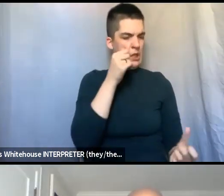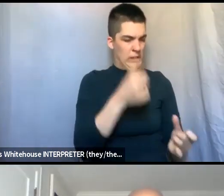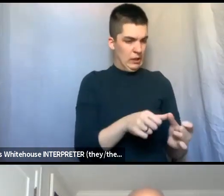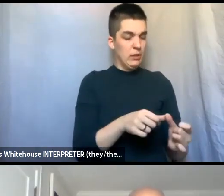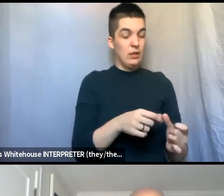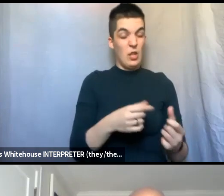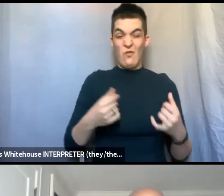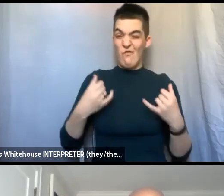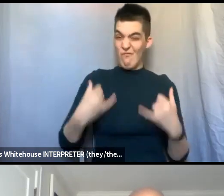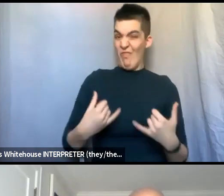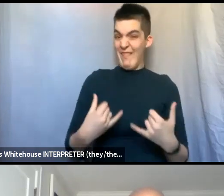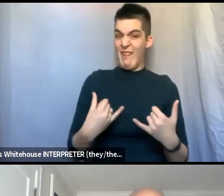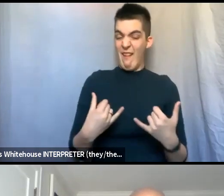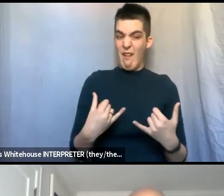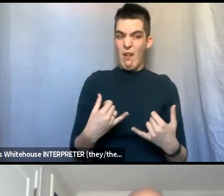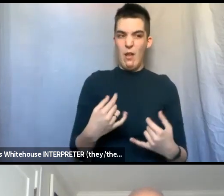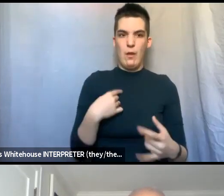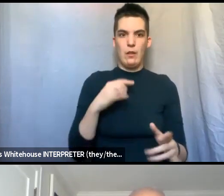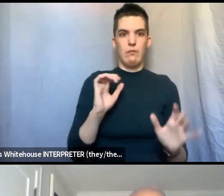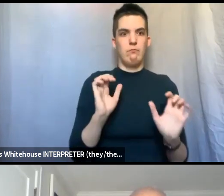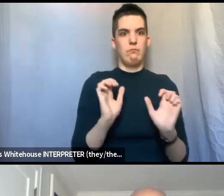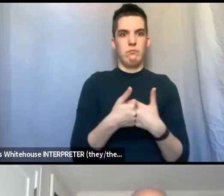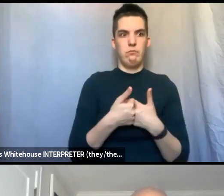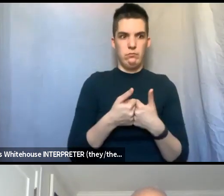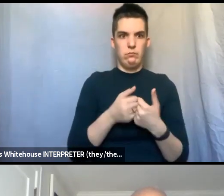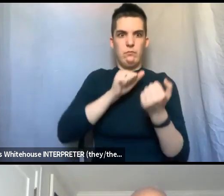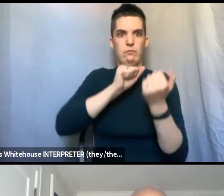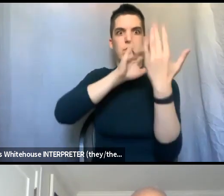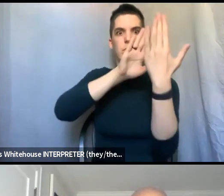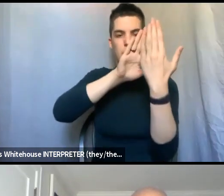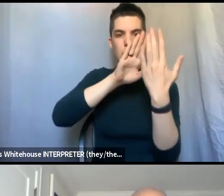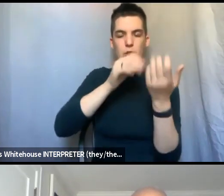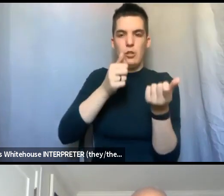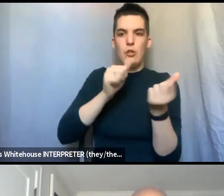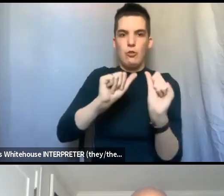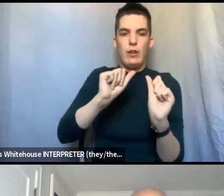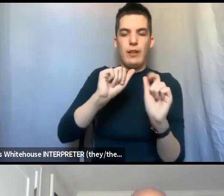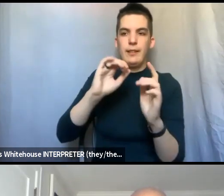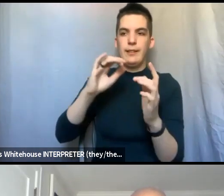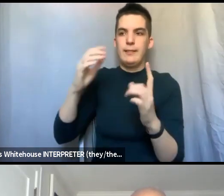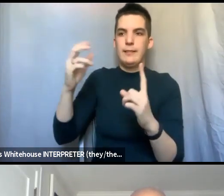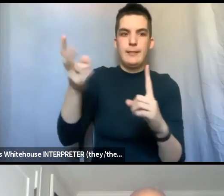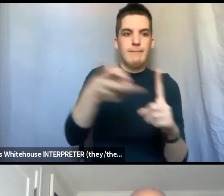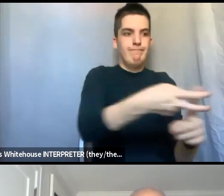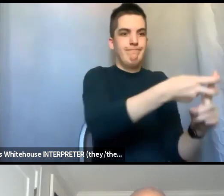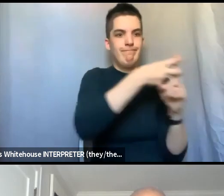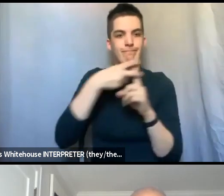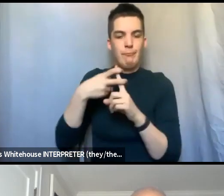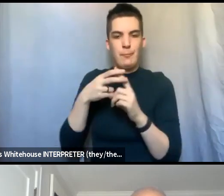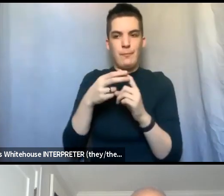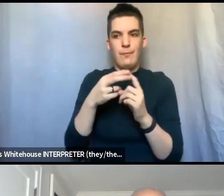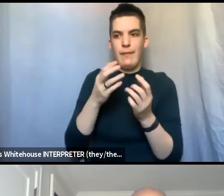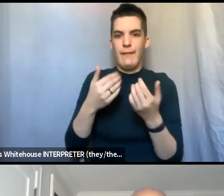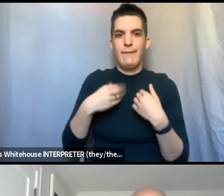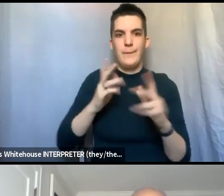challenging task for me, where I'm trying to enlist people in this, which is that I'm trying